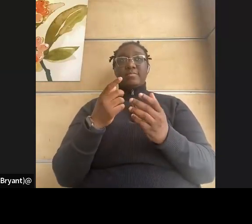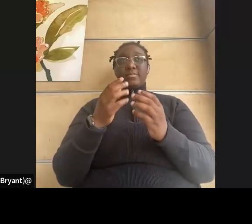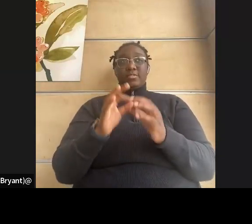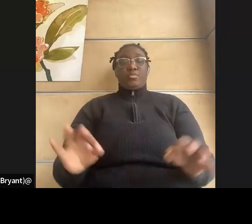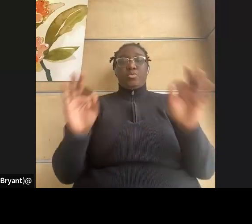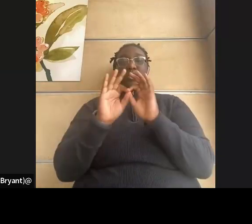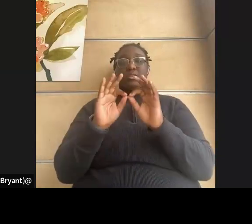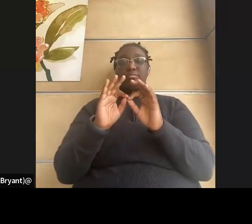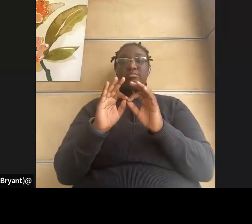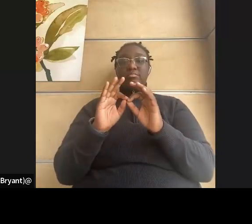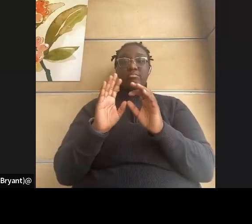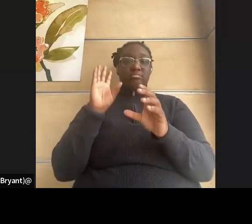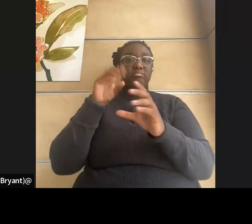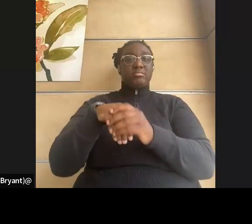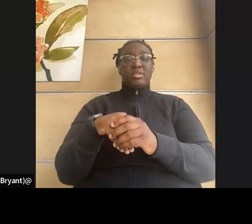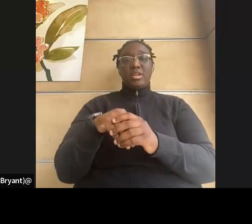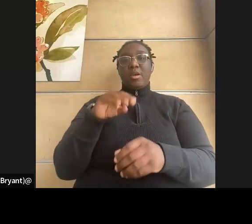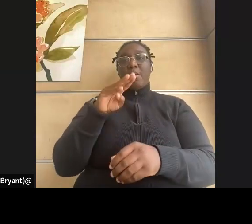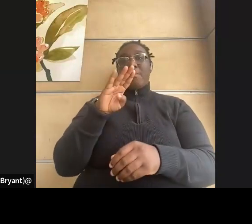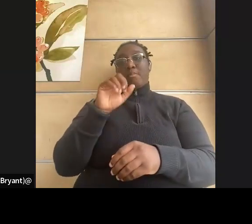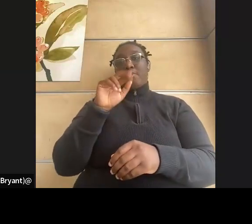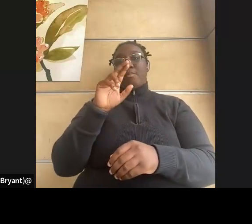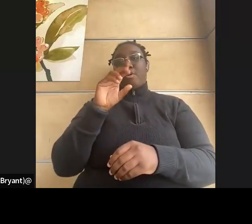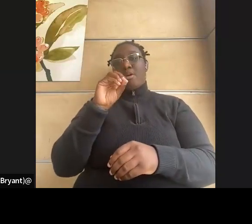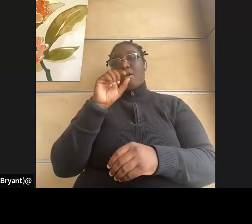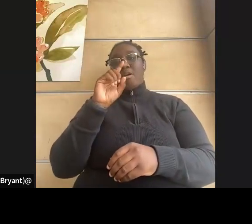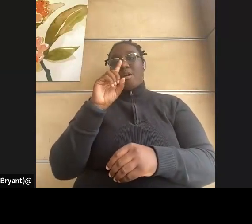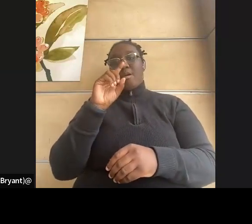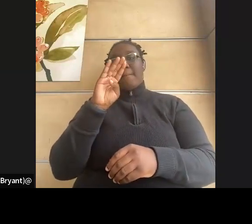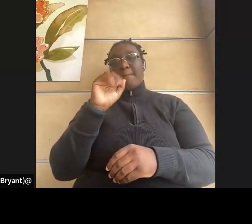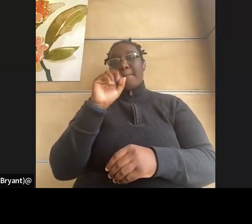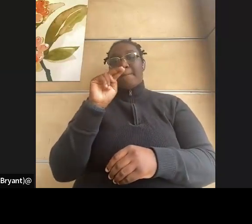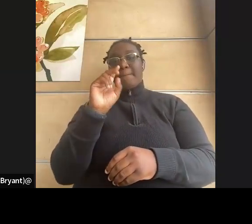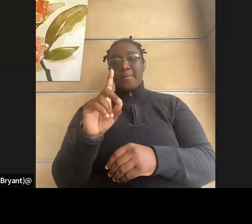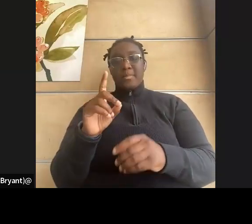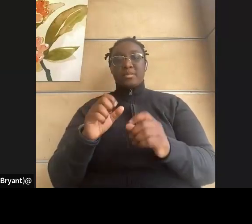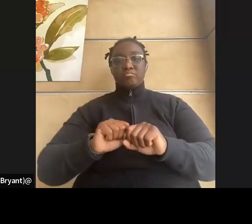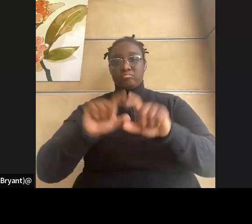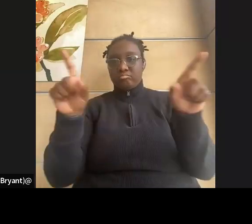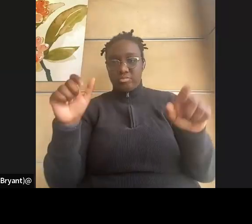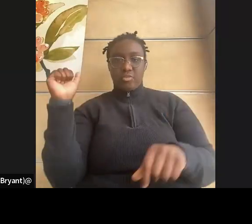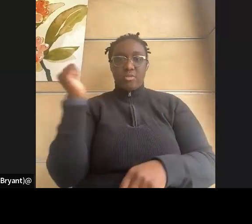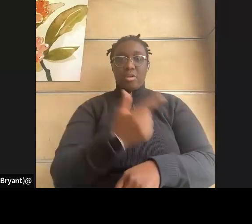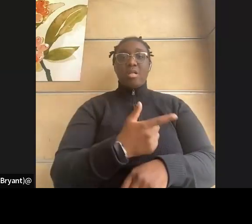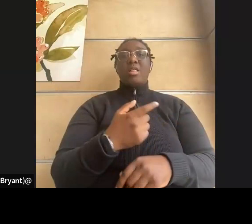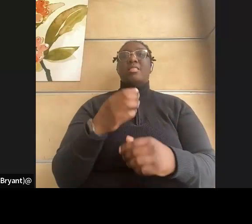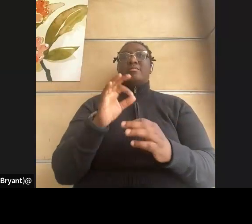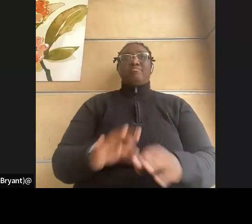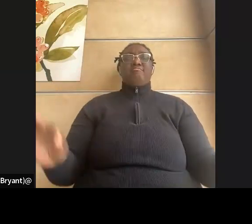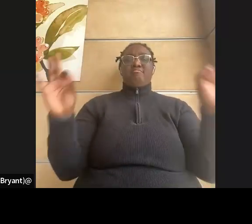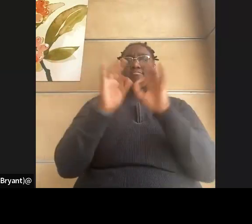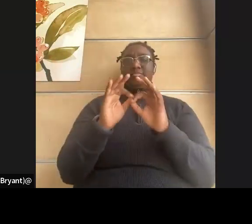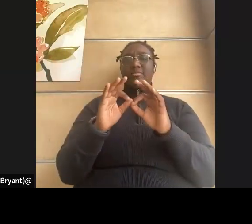is the state and the governor's overarching program to close the digital divide. It's really focused on those kind of great common and universal barriers